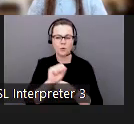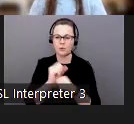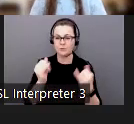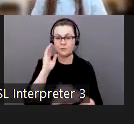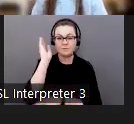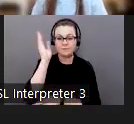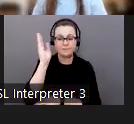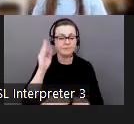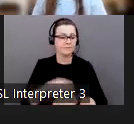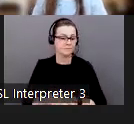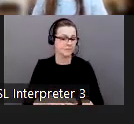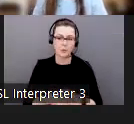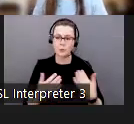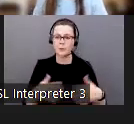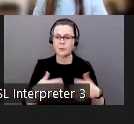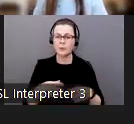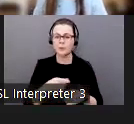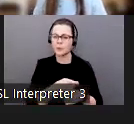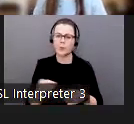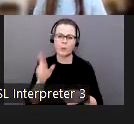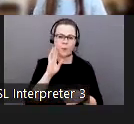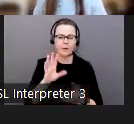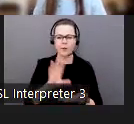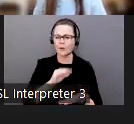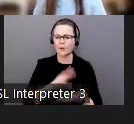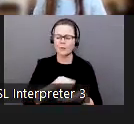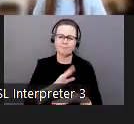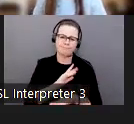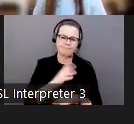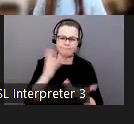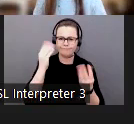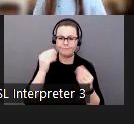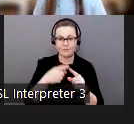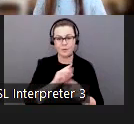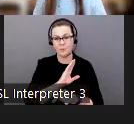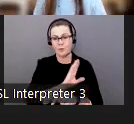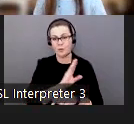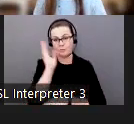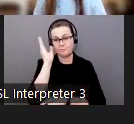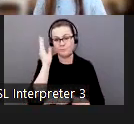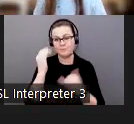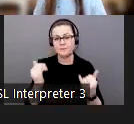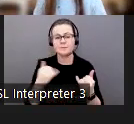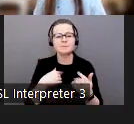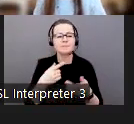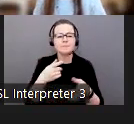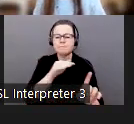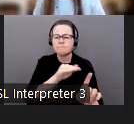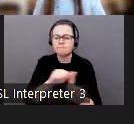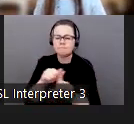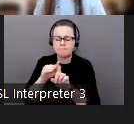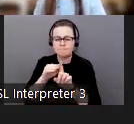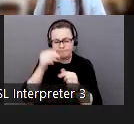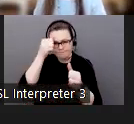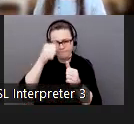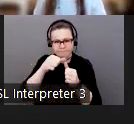have a great opportunity to learn so much from her at today's session. I do want to make a little housekeeping reminder that I just